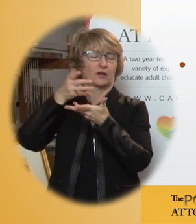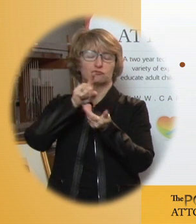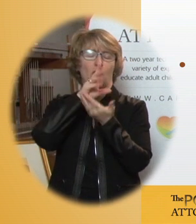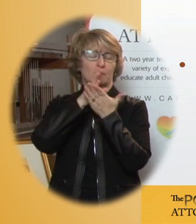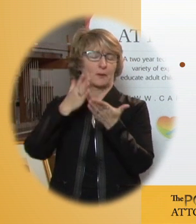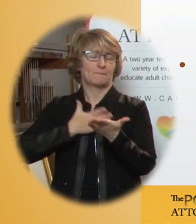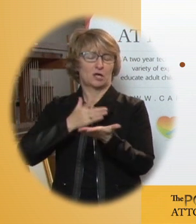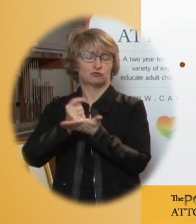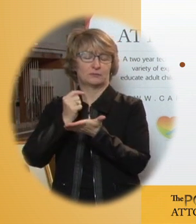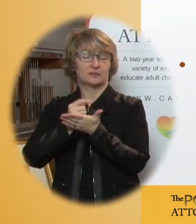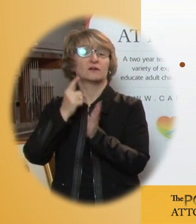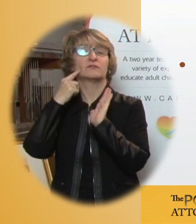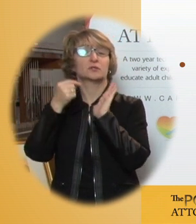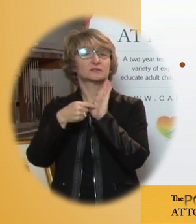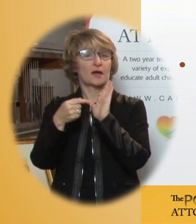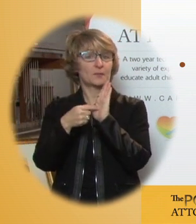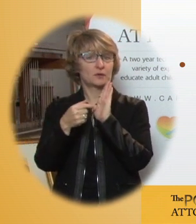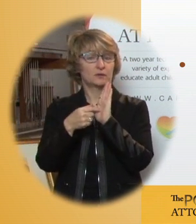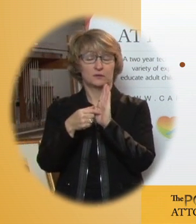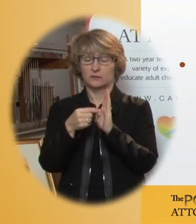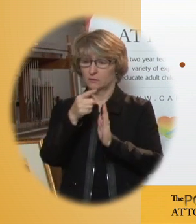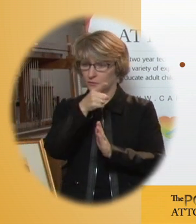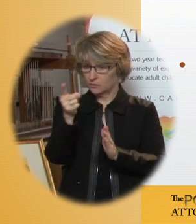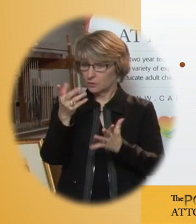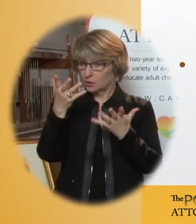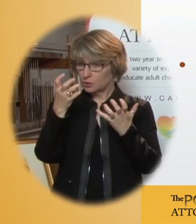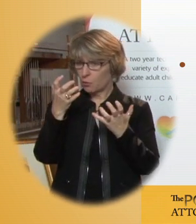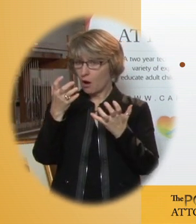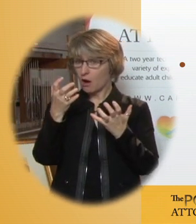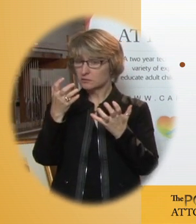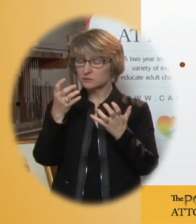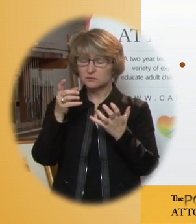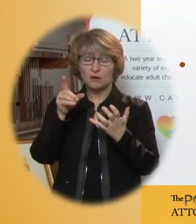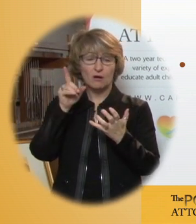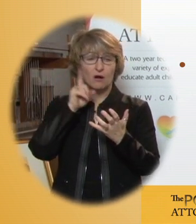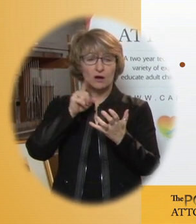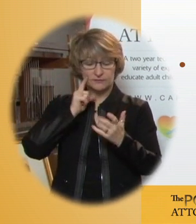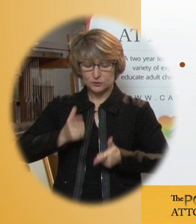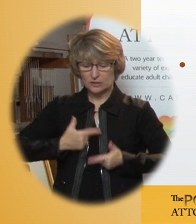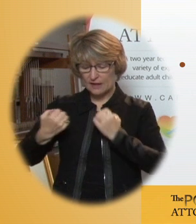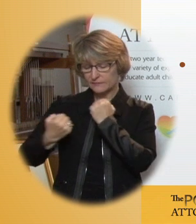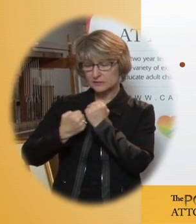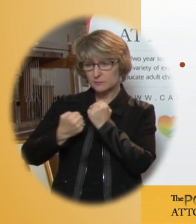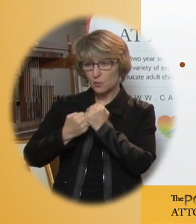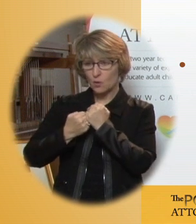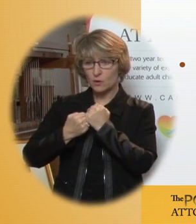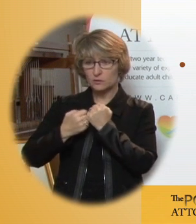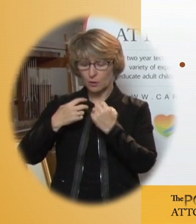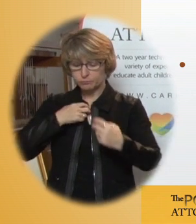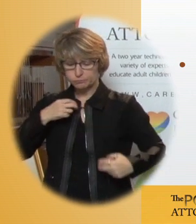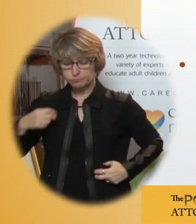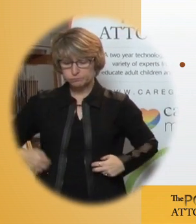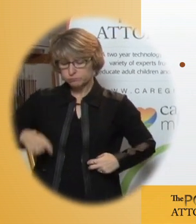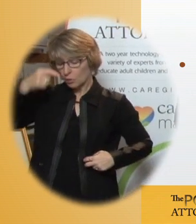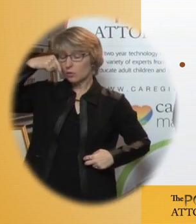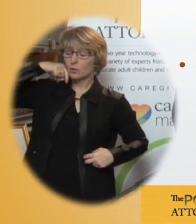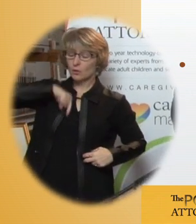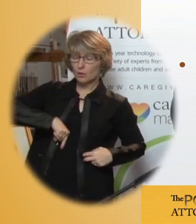treatment. For example, do you want to be kept alive on artificial life support if there is no hope of